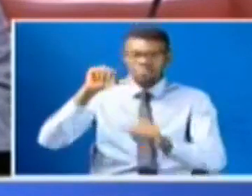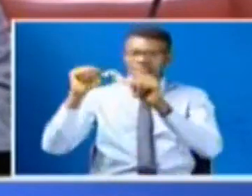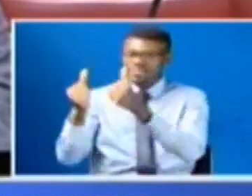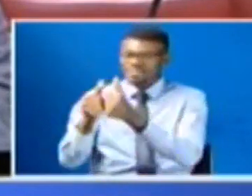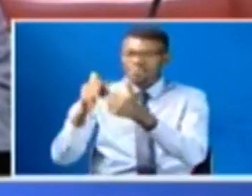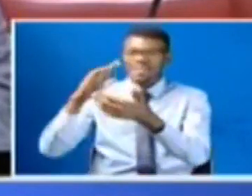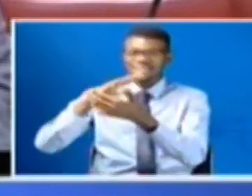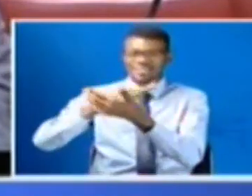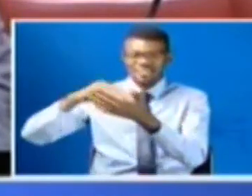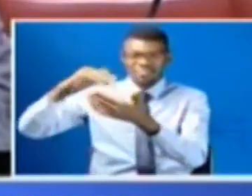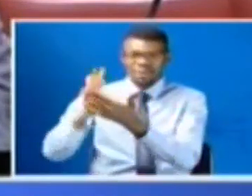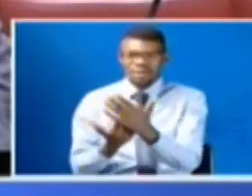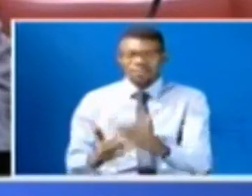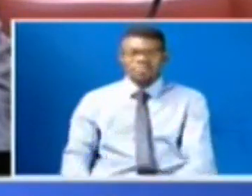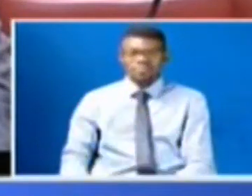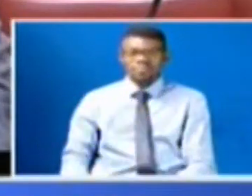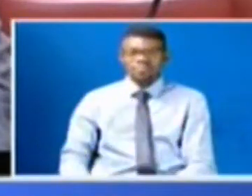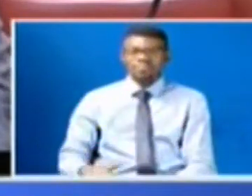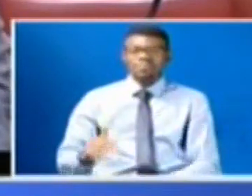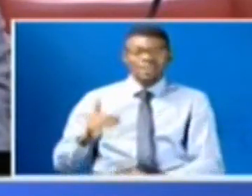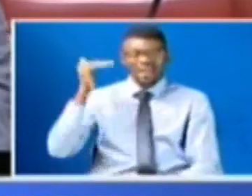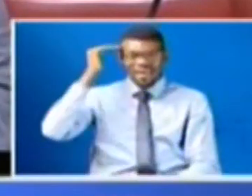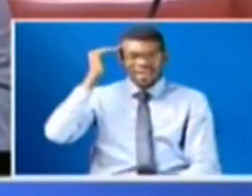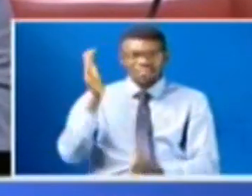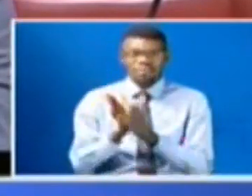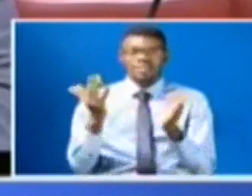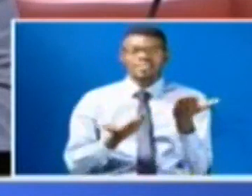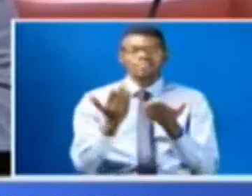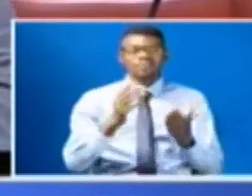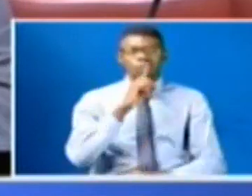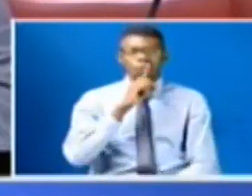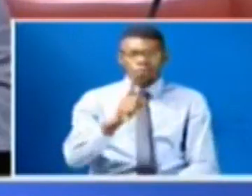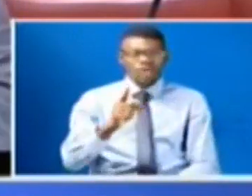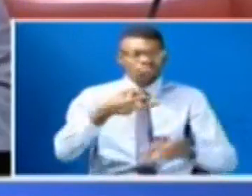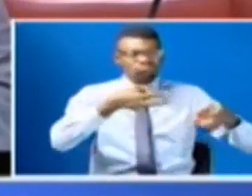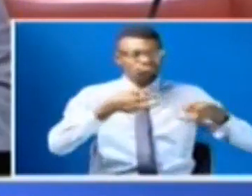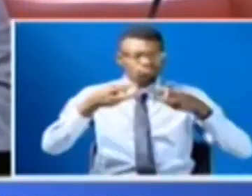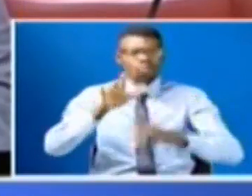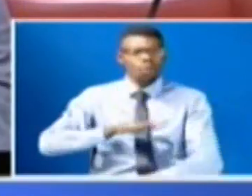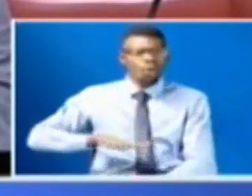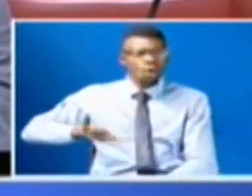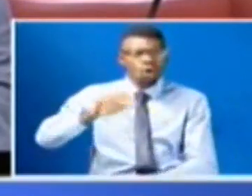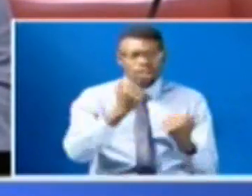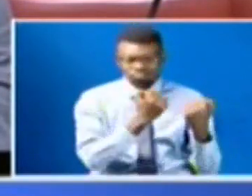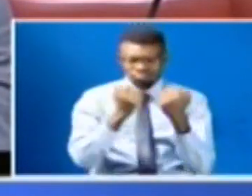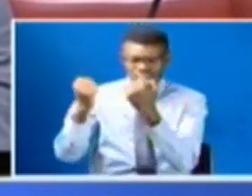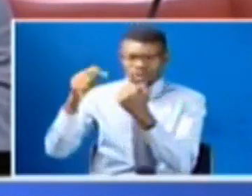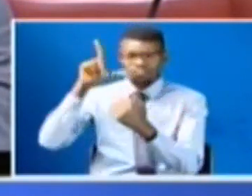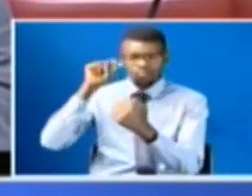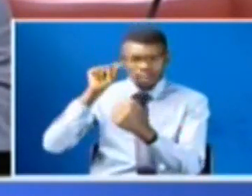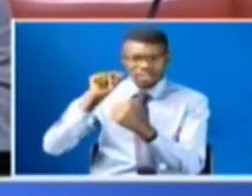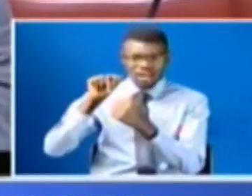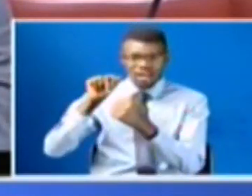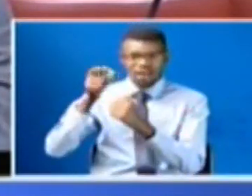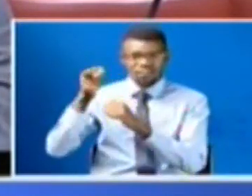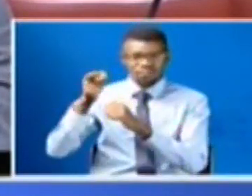departments were directed through a circular from the head of public service to transport all their cargo from Mombasa through the standard gauge